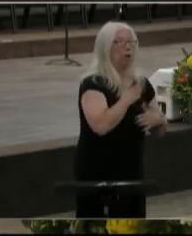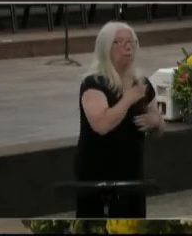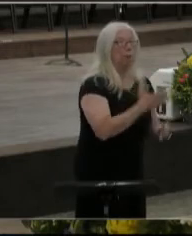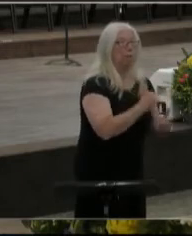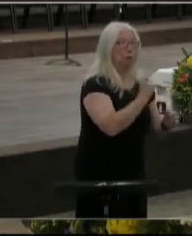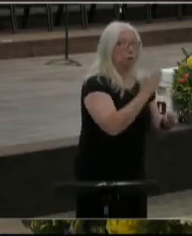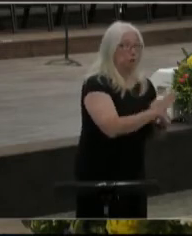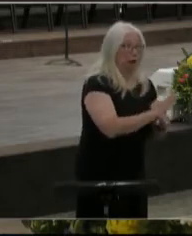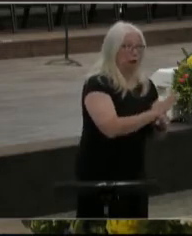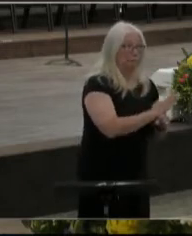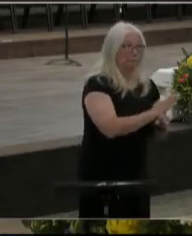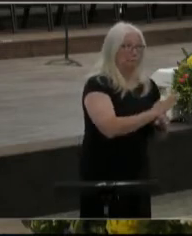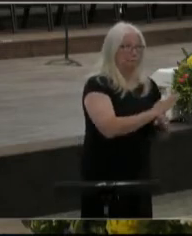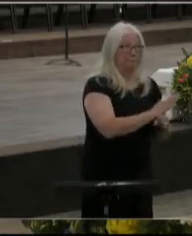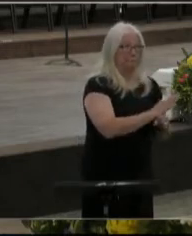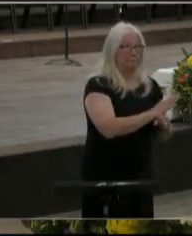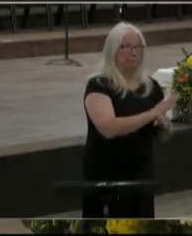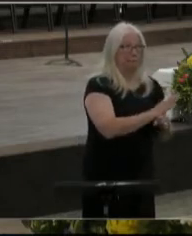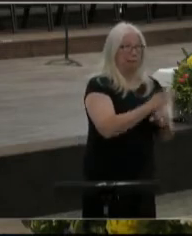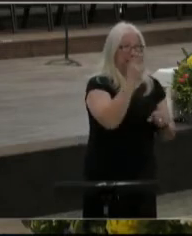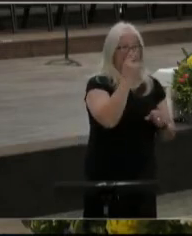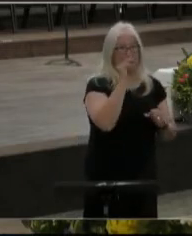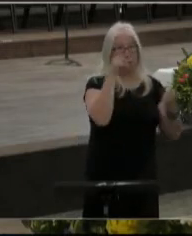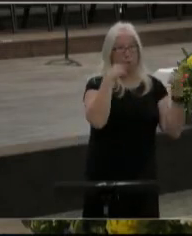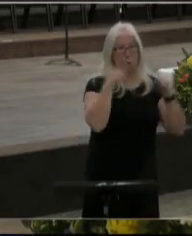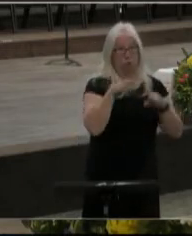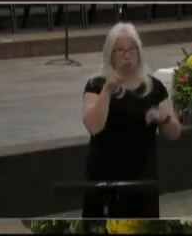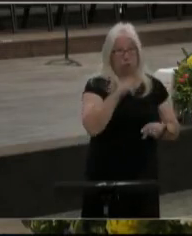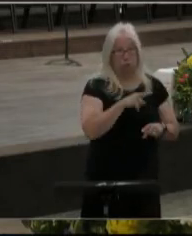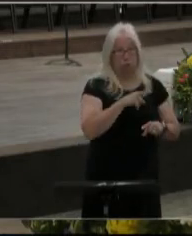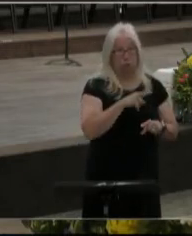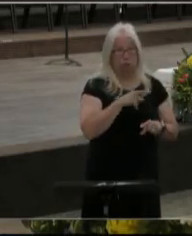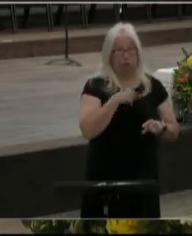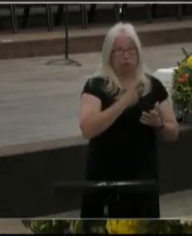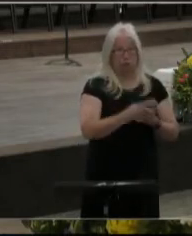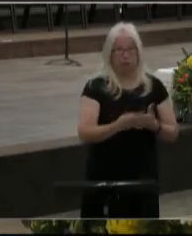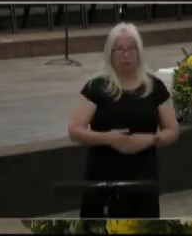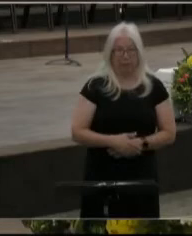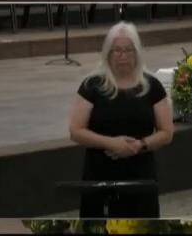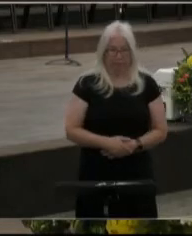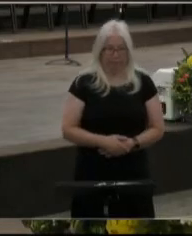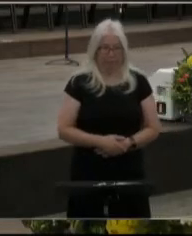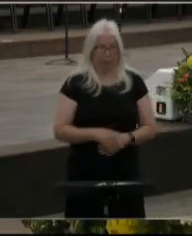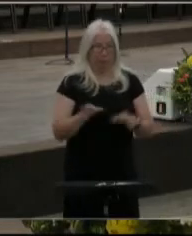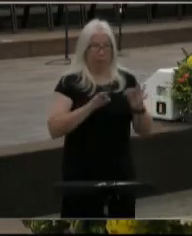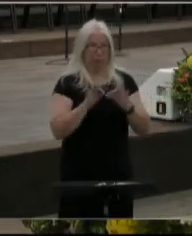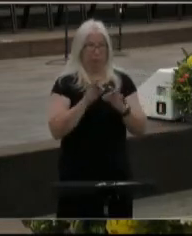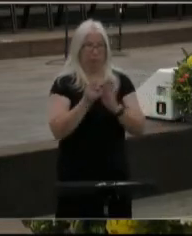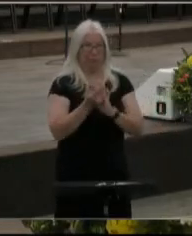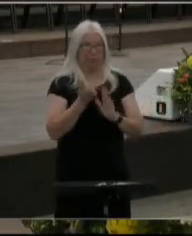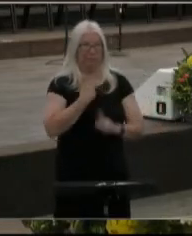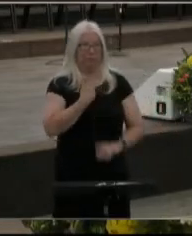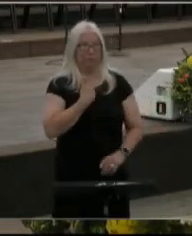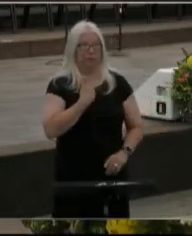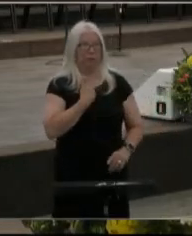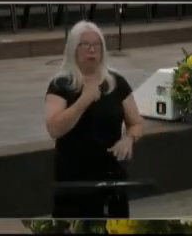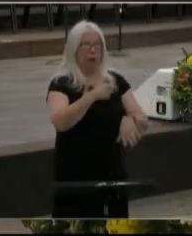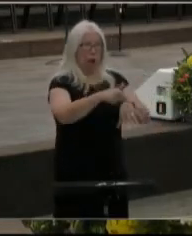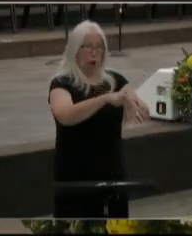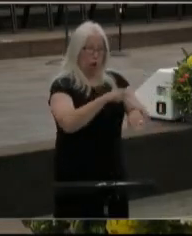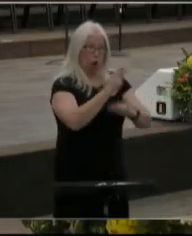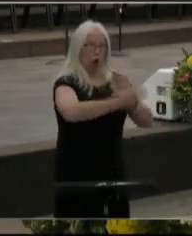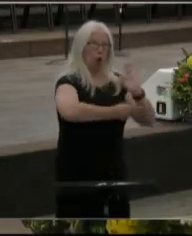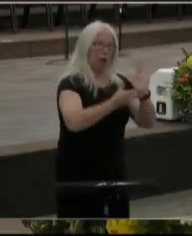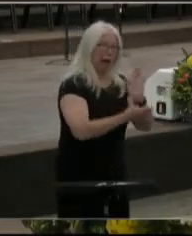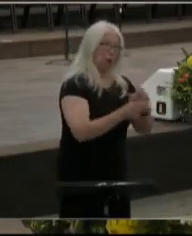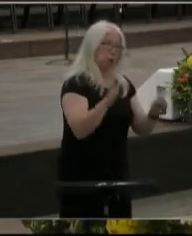closely. This is going to sound crazy to you. This is why I failed. And I'm going to explain myself. Long hours